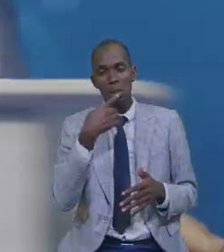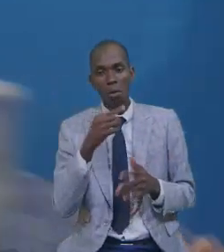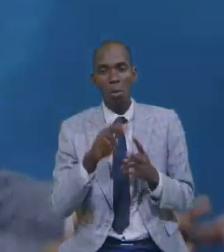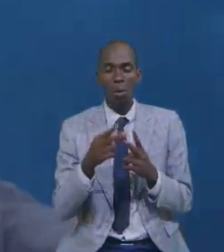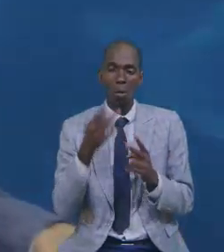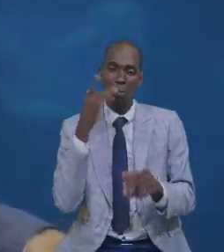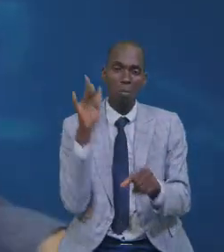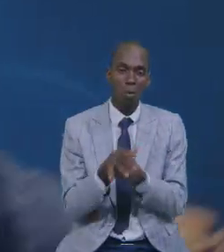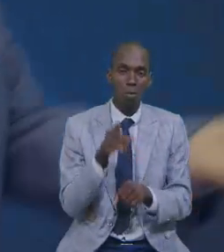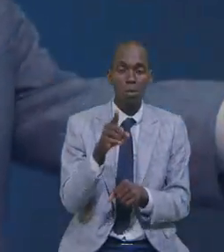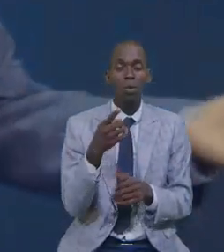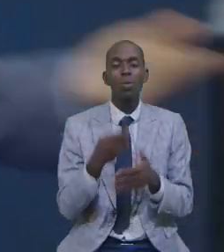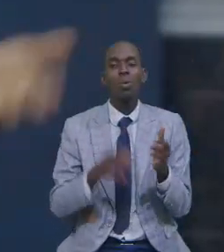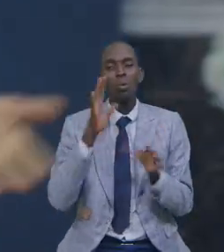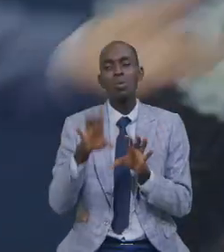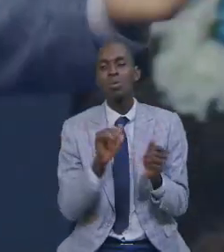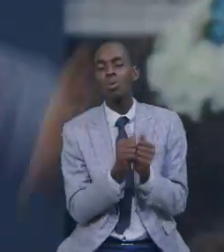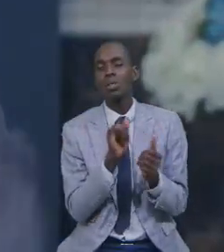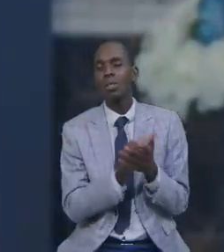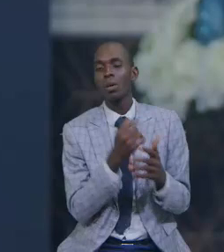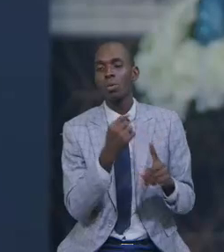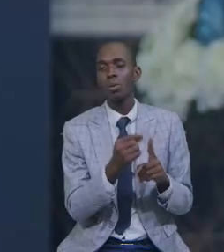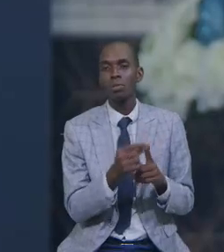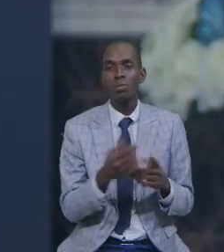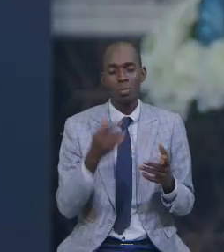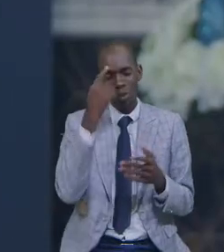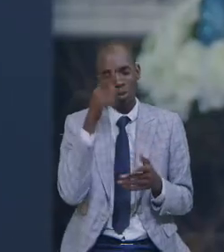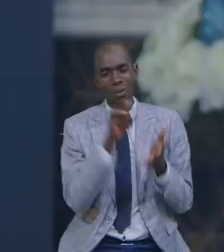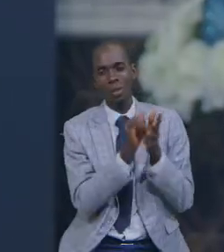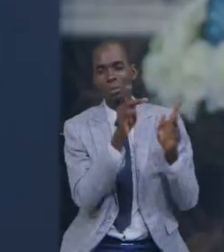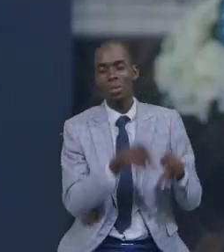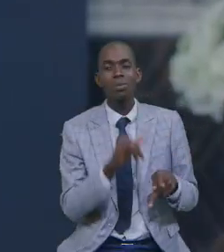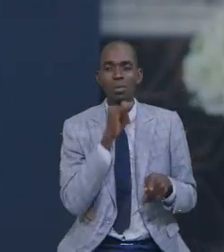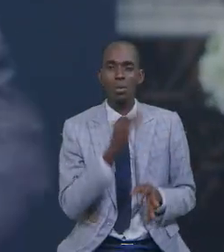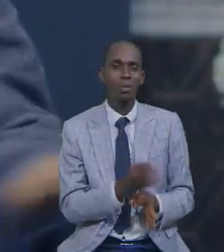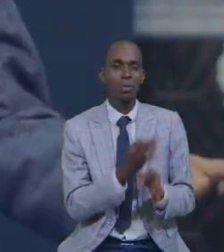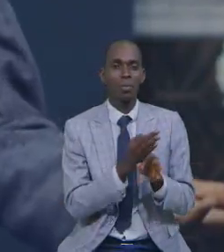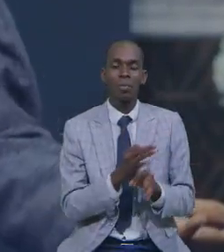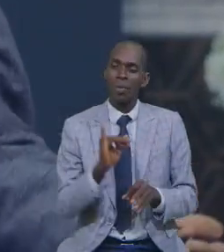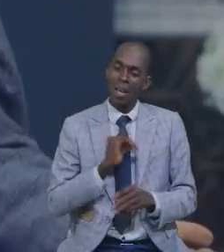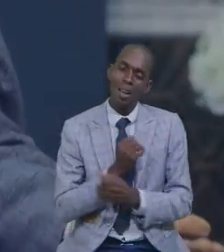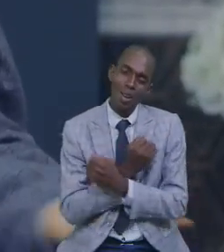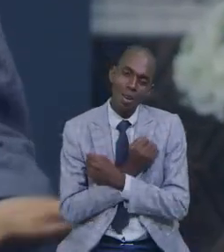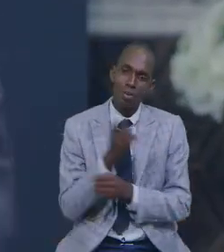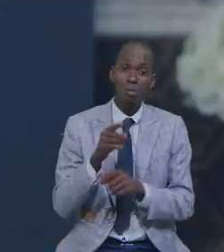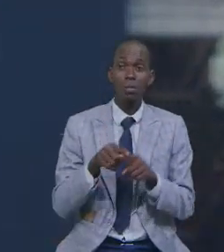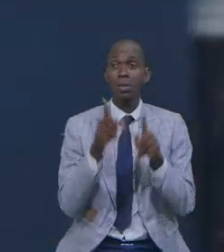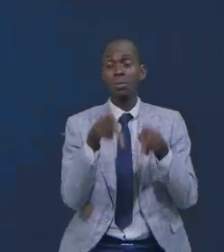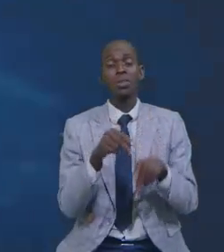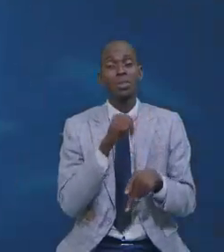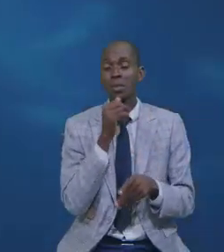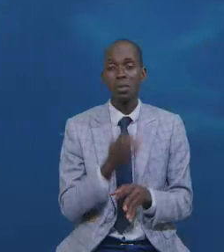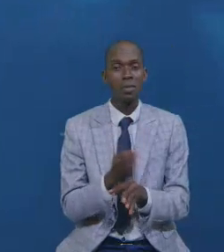are you going to do with that? The man, the woman is unfaithful. I love you, but he's unfaithful. I